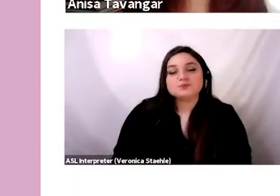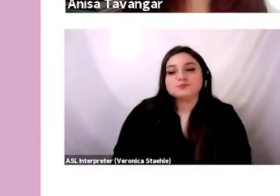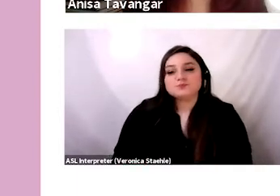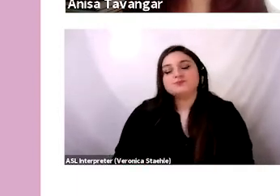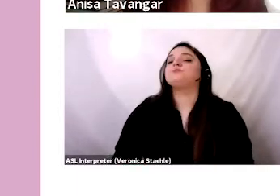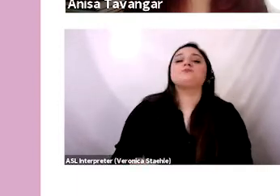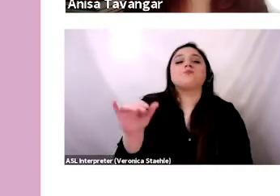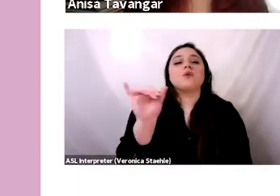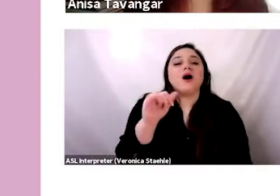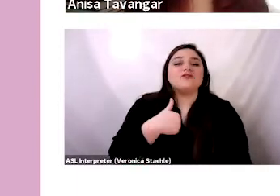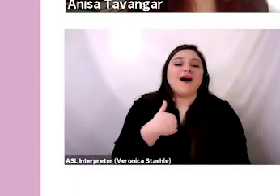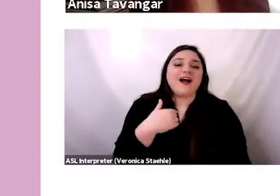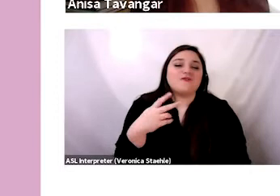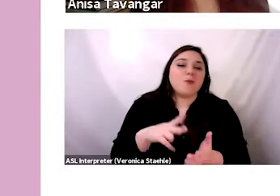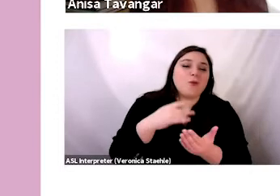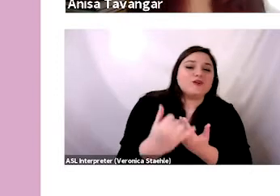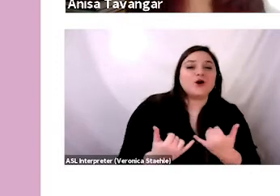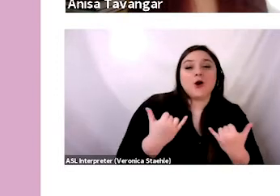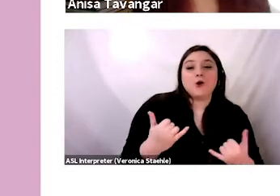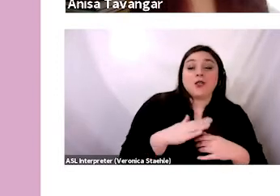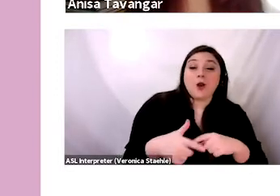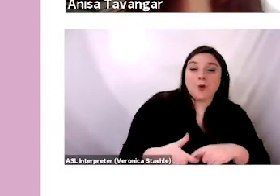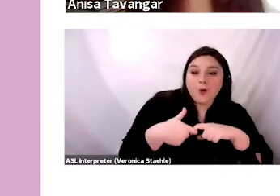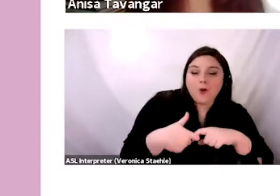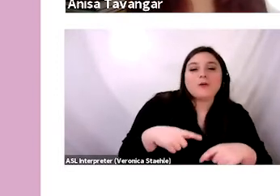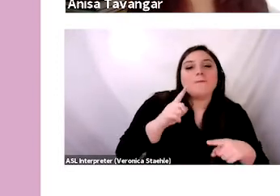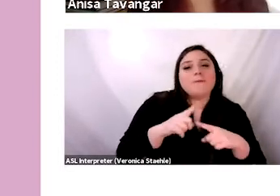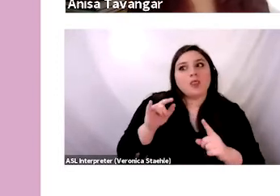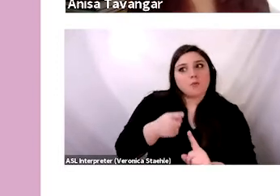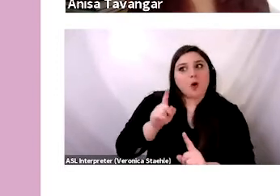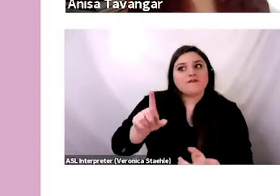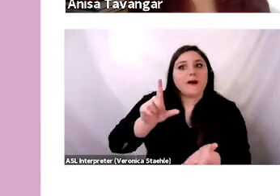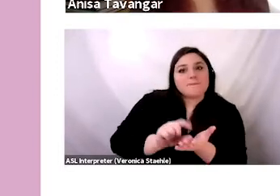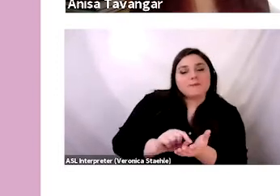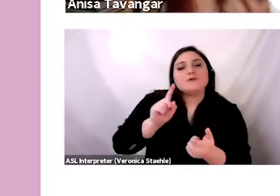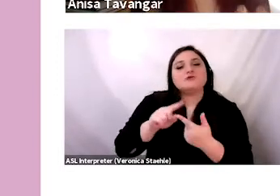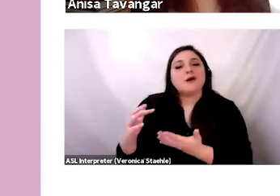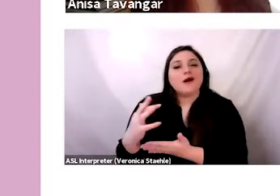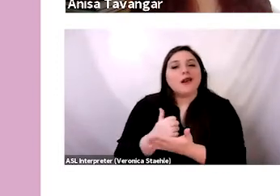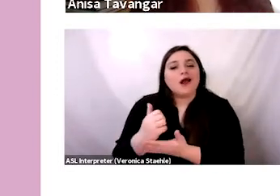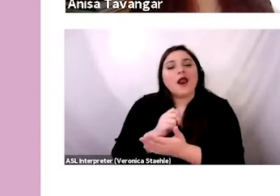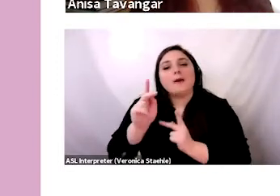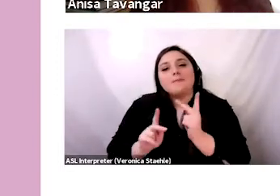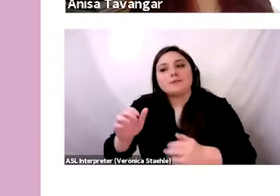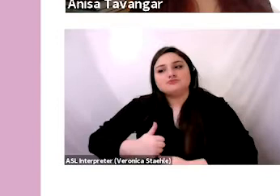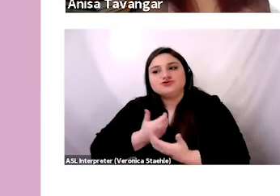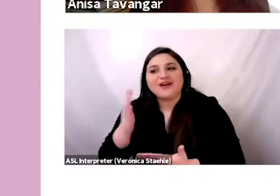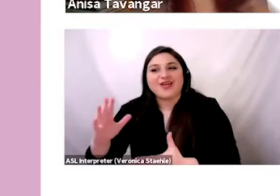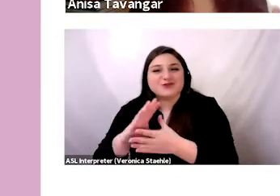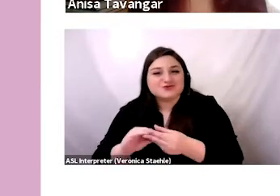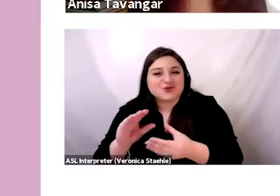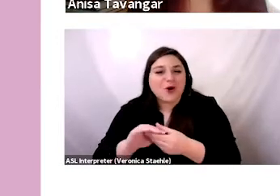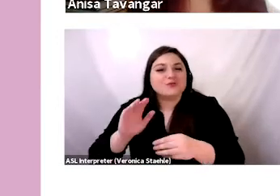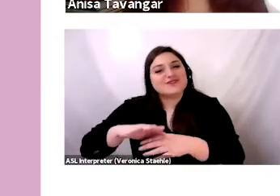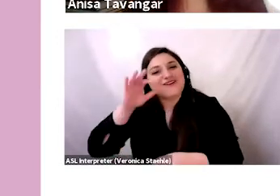also have a project publication that's a little bit on pause now that was about sort of collecting stories of people's faith